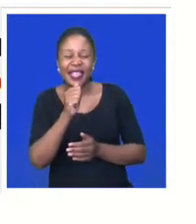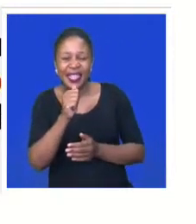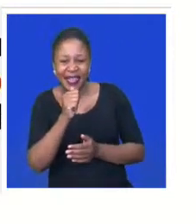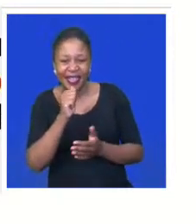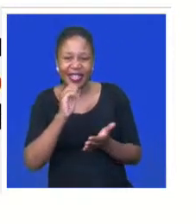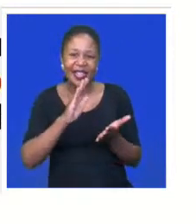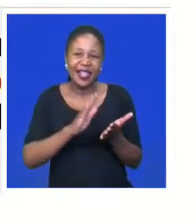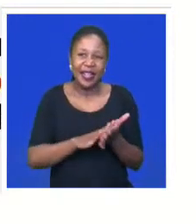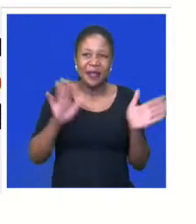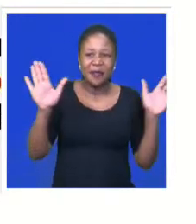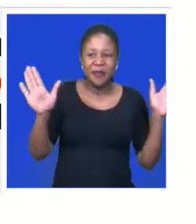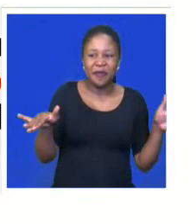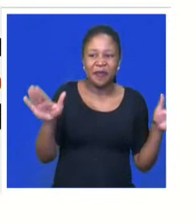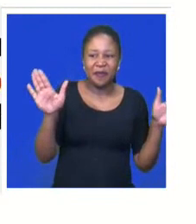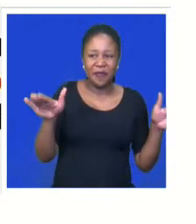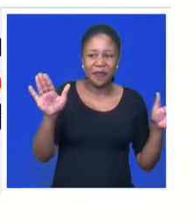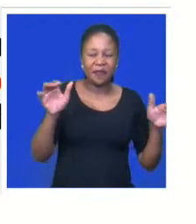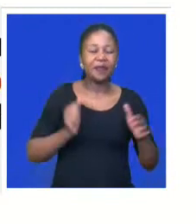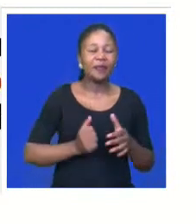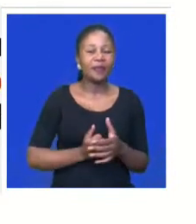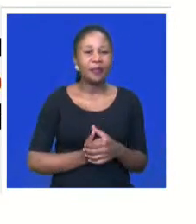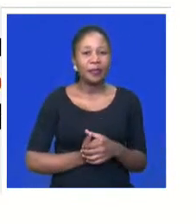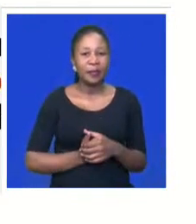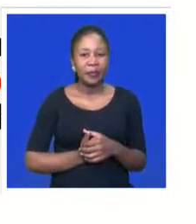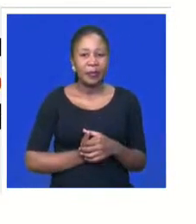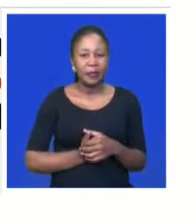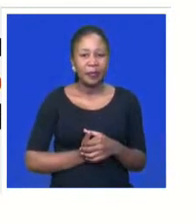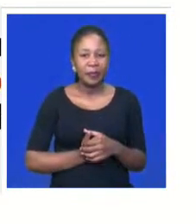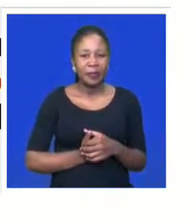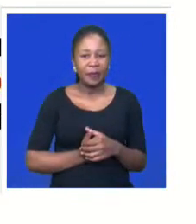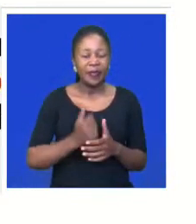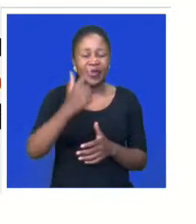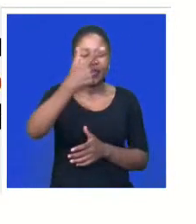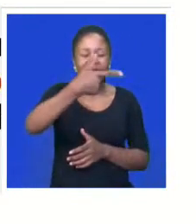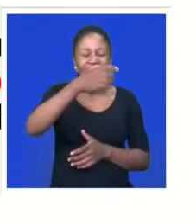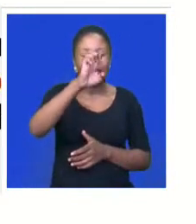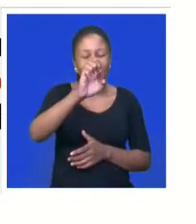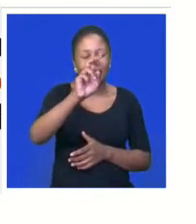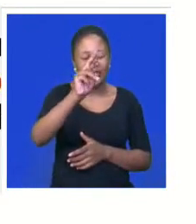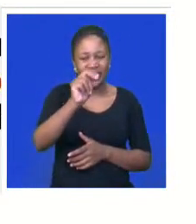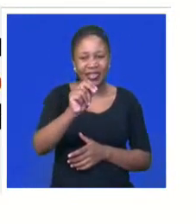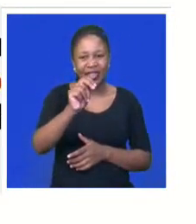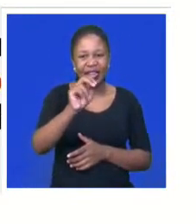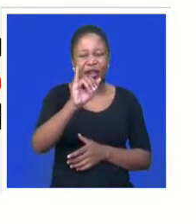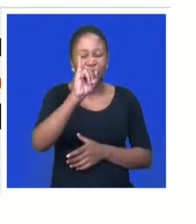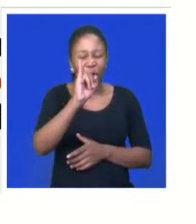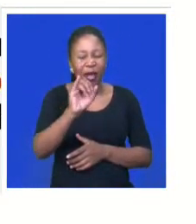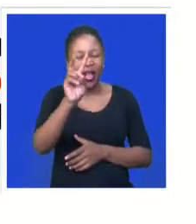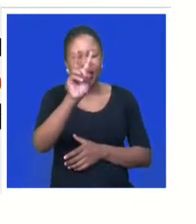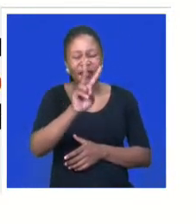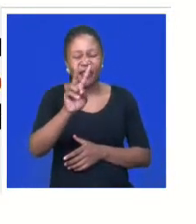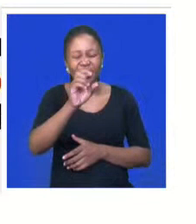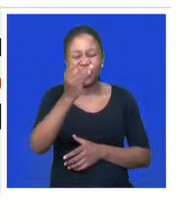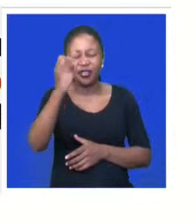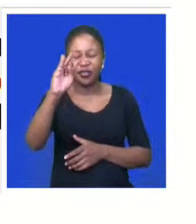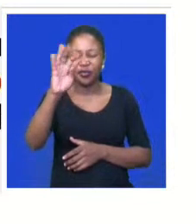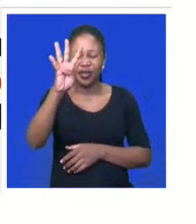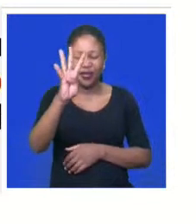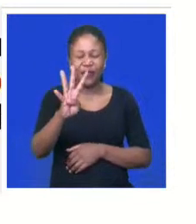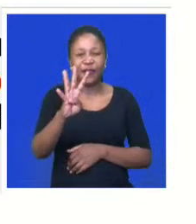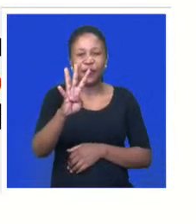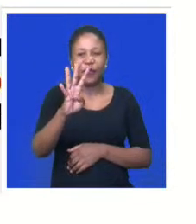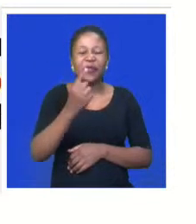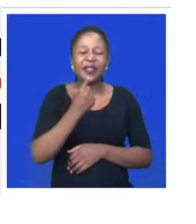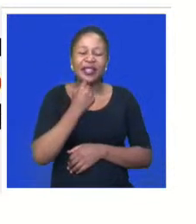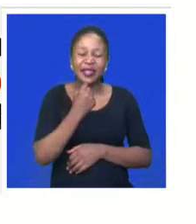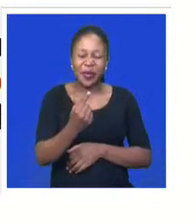Genesis 1 verse 24. And God said, let the earth bring forth living